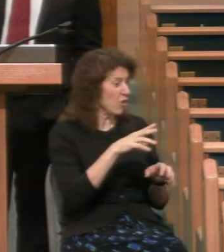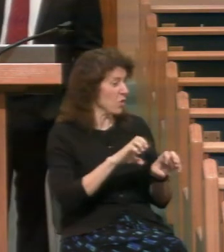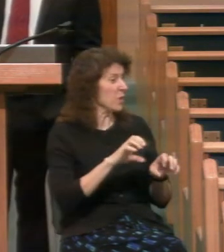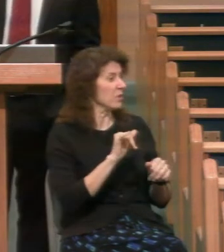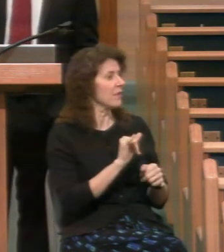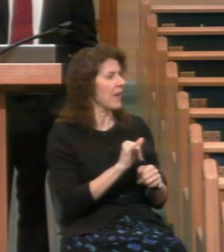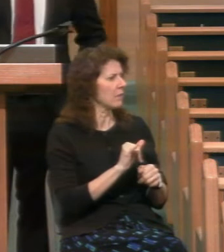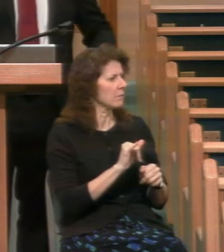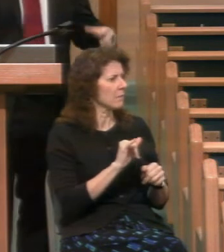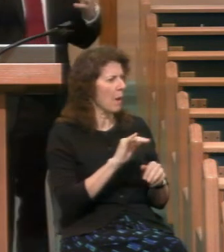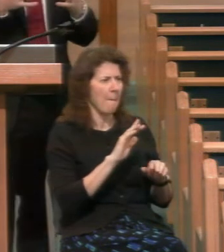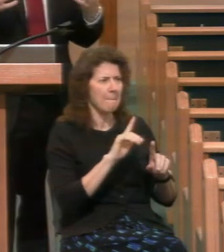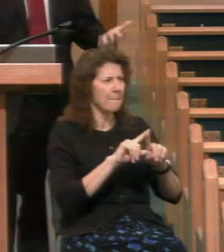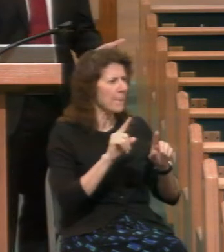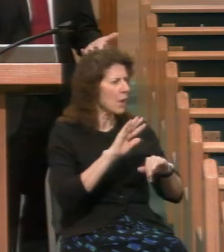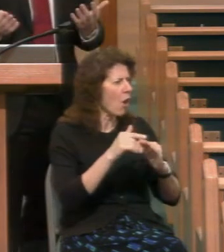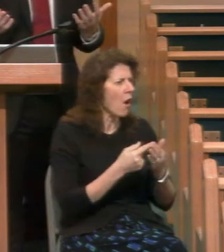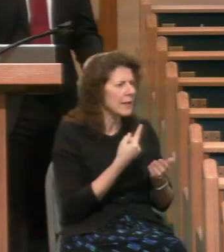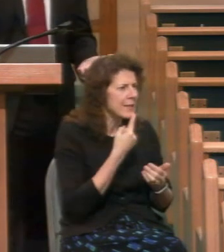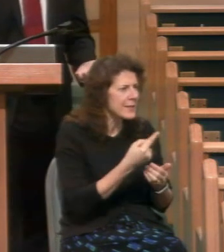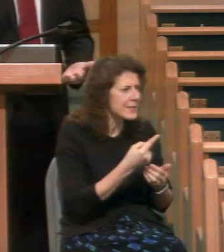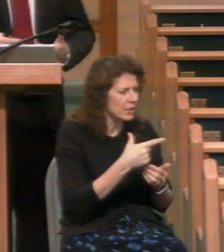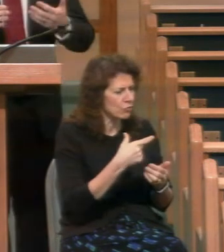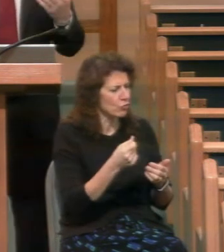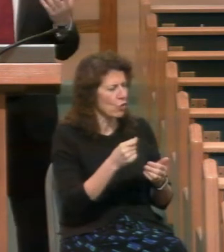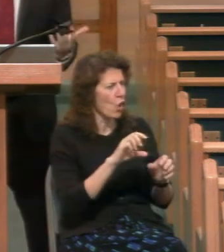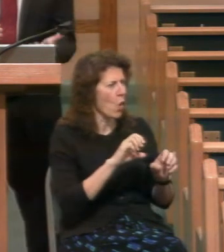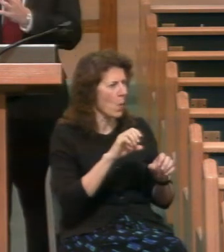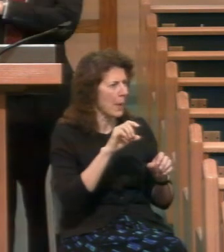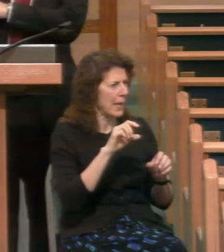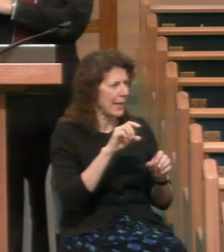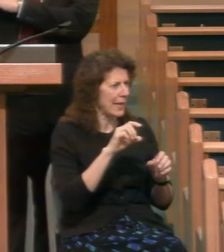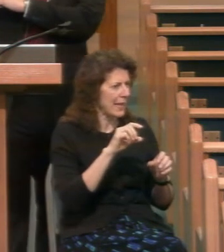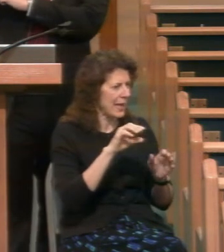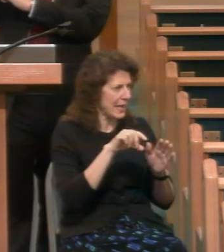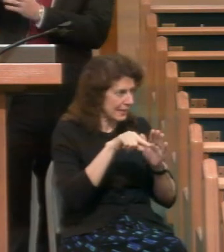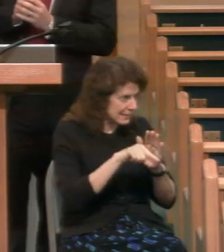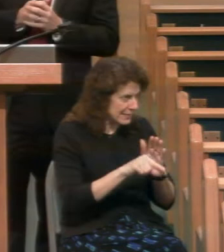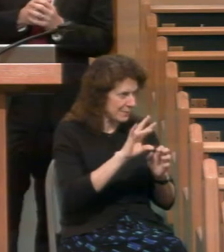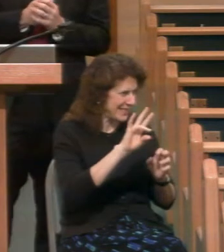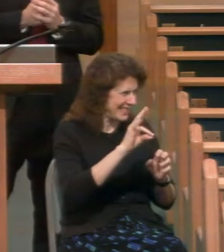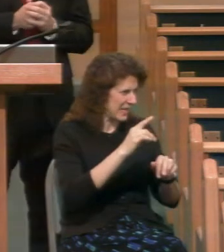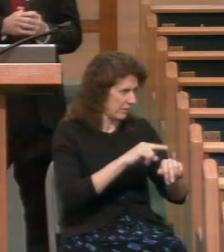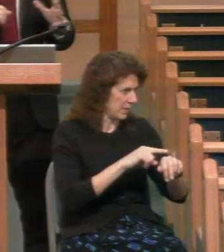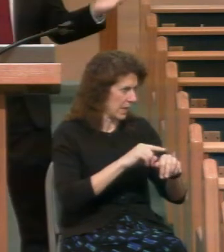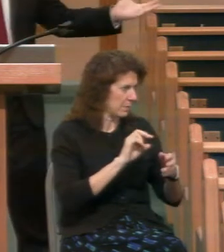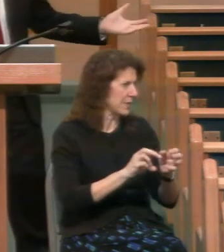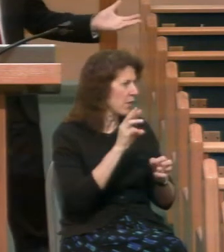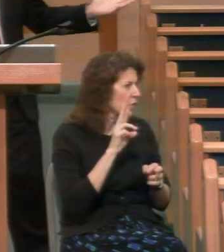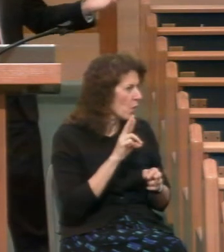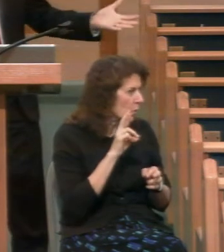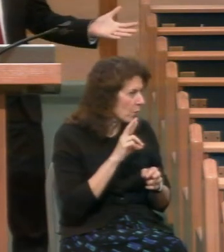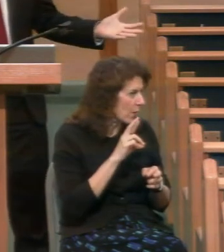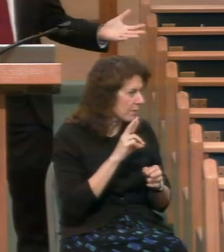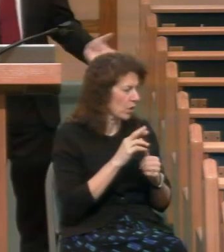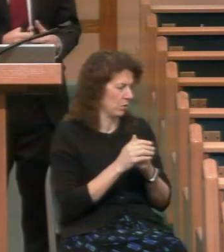to do is dip in the river. So again, this example of obedience, which also plays nicely into New Testament teaching about baptism,